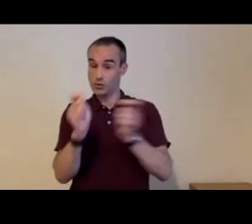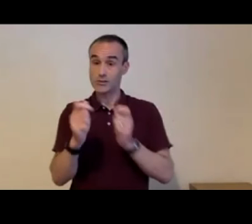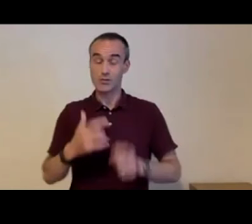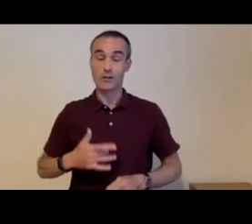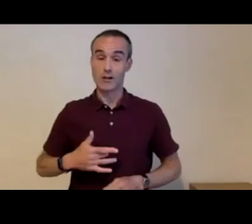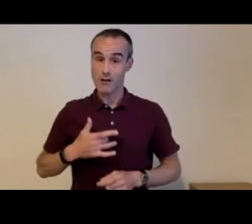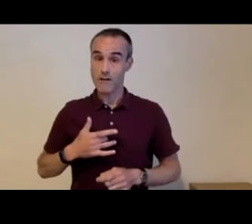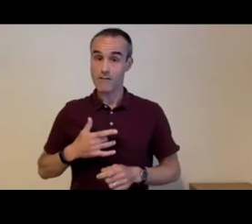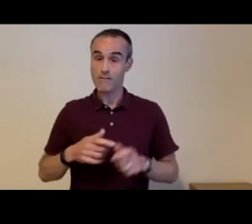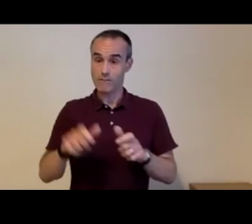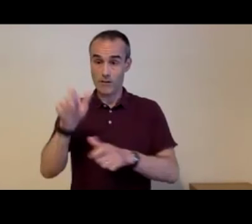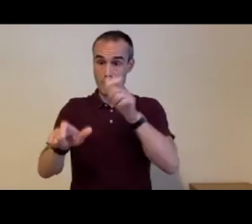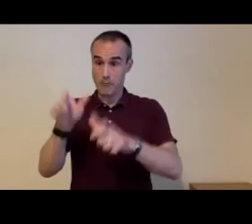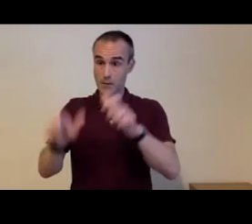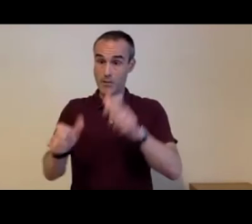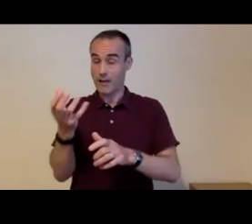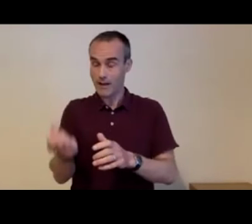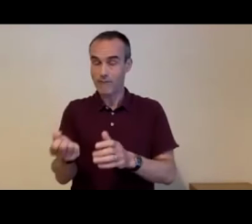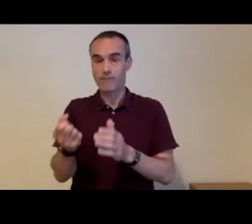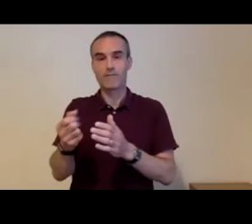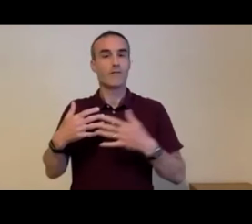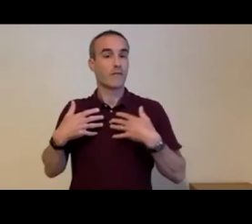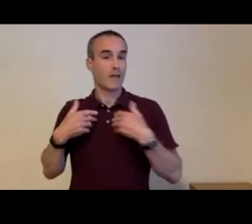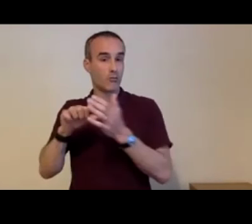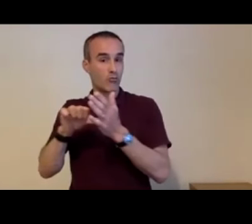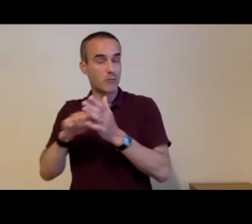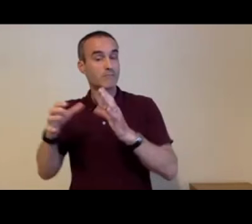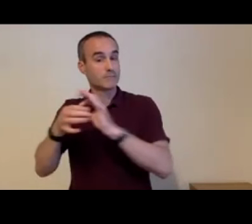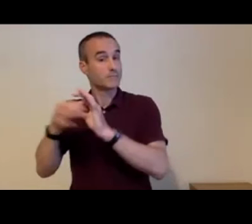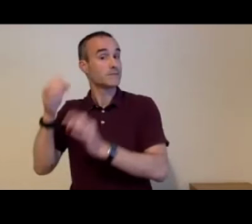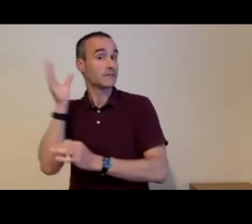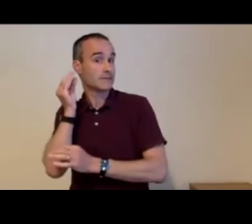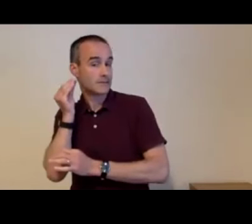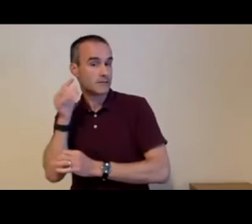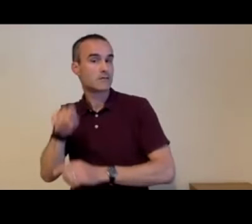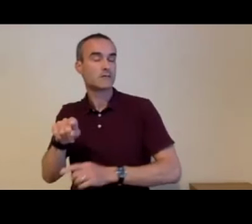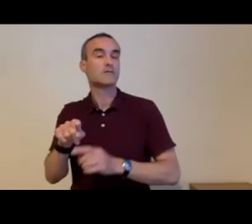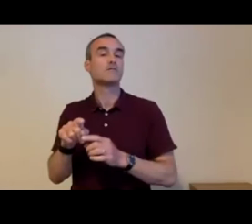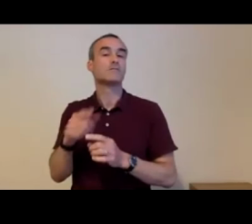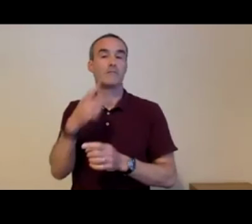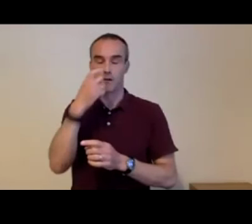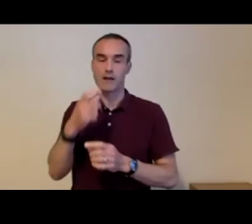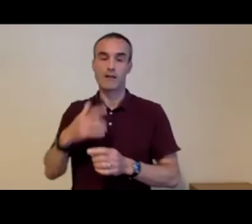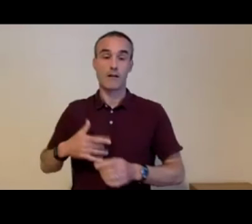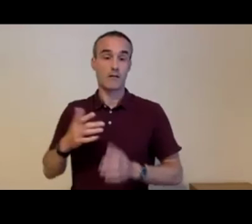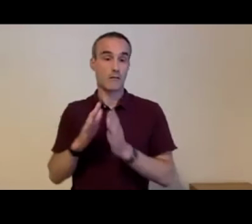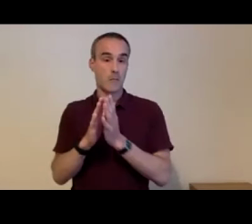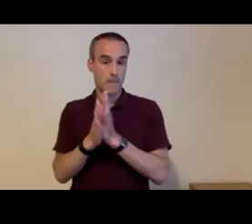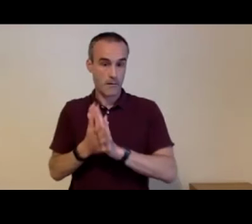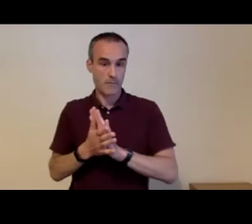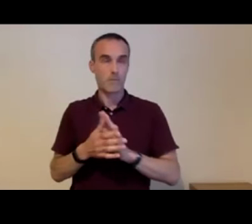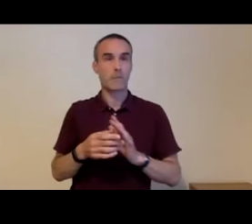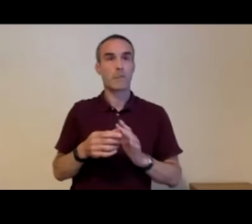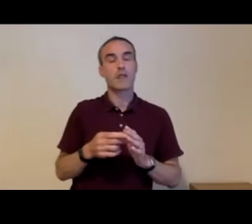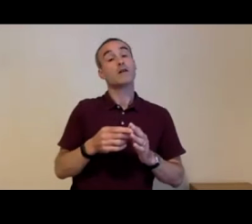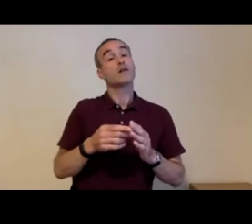are experiencing it. For each of those, there is a genotype, by which I mean, of course, some genetics, the